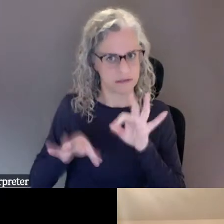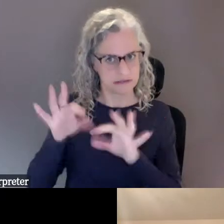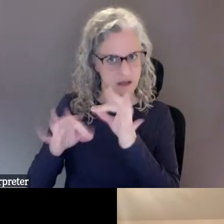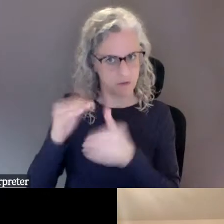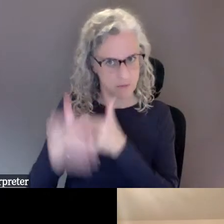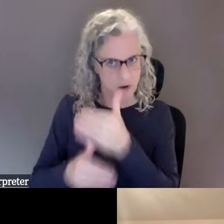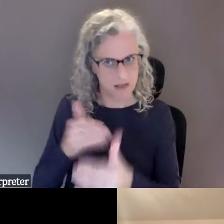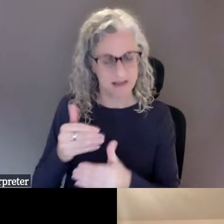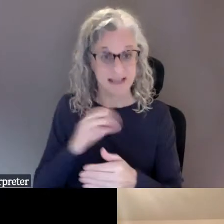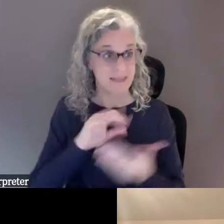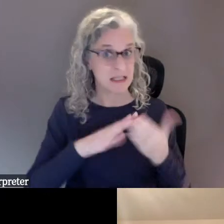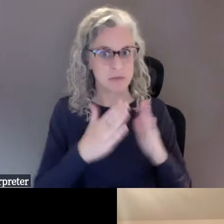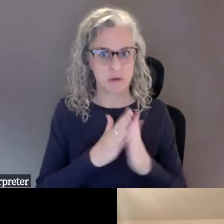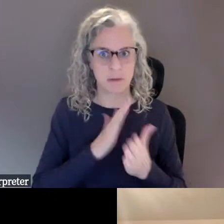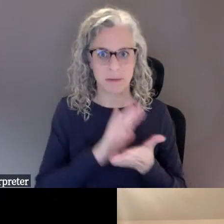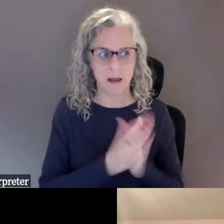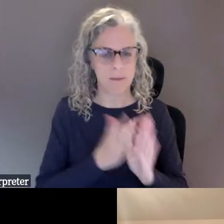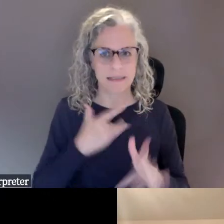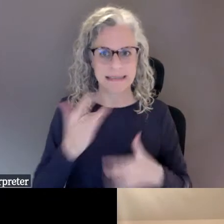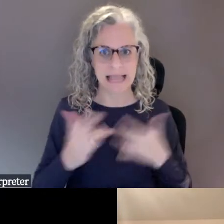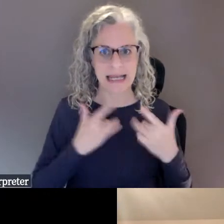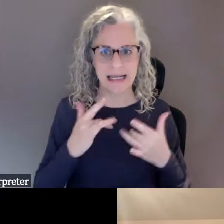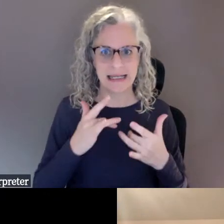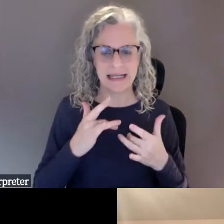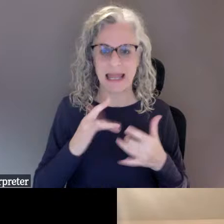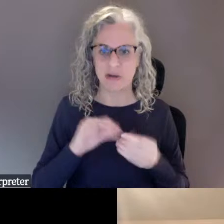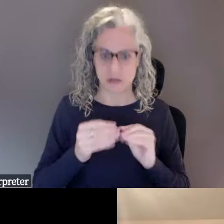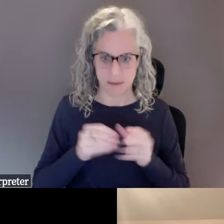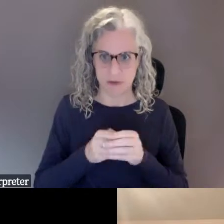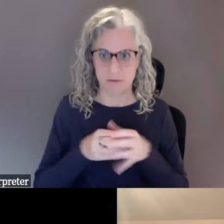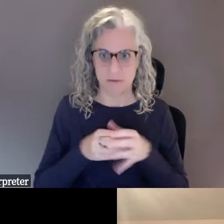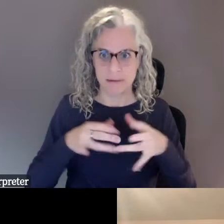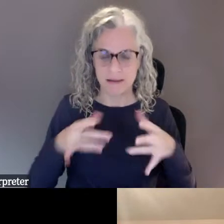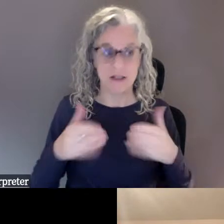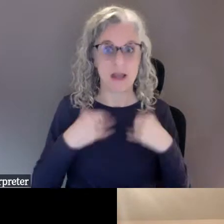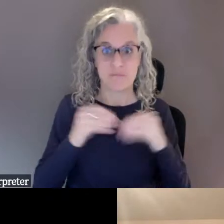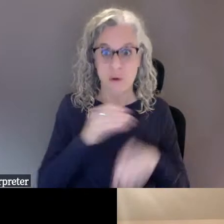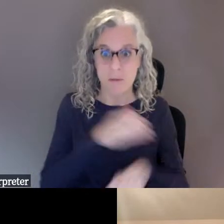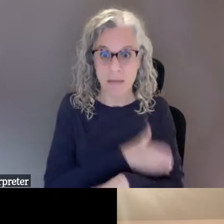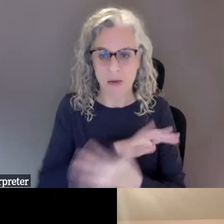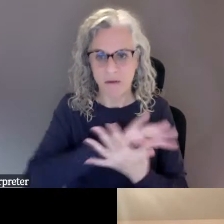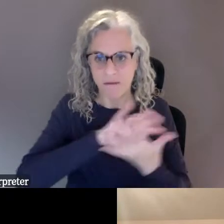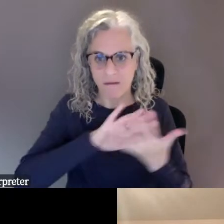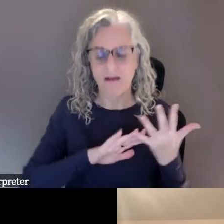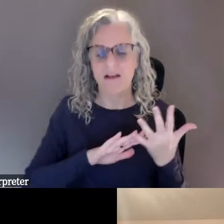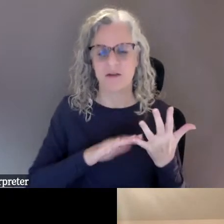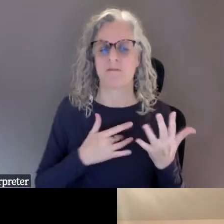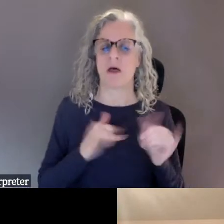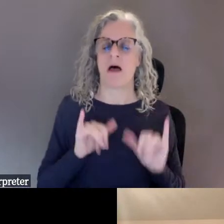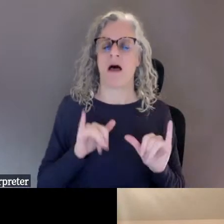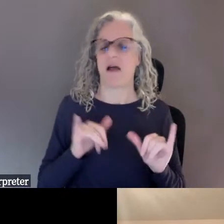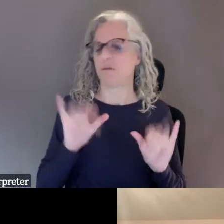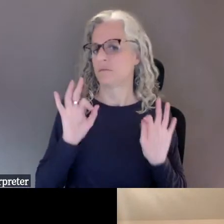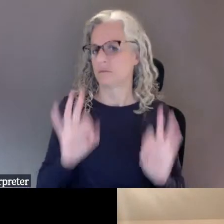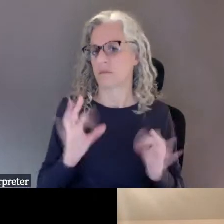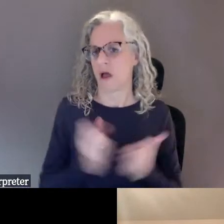which then helps you build your base, and then you have more power. And so we just saw a lot of opportunity